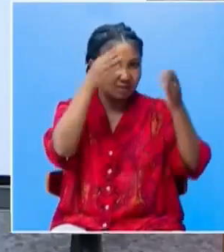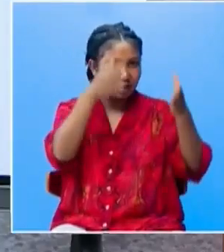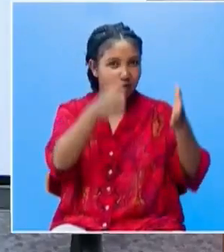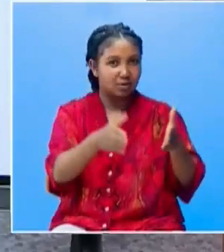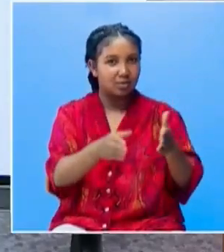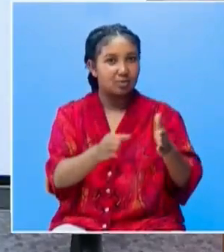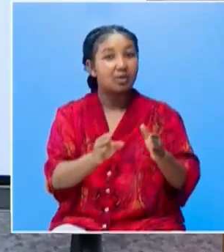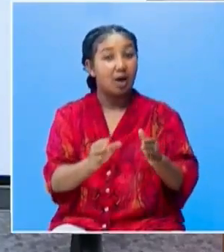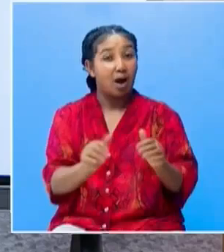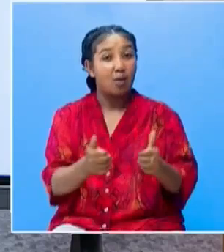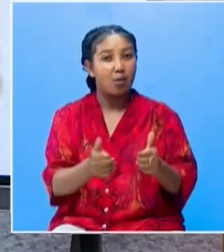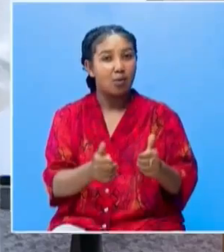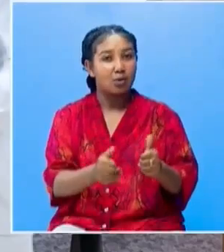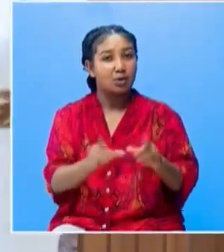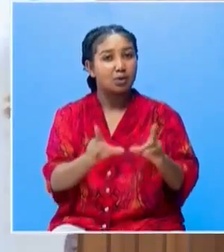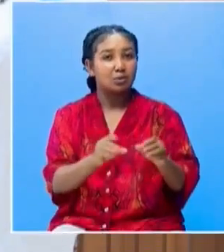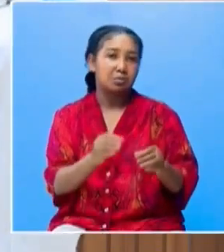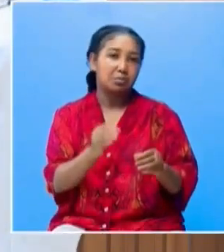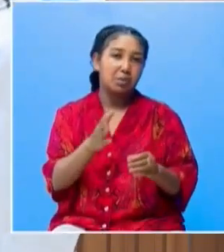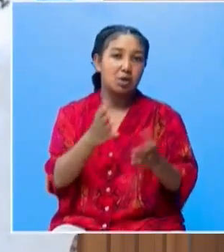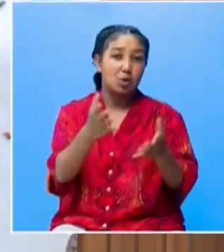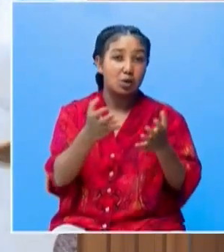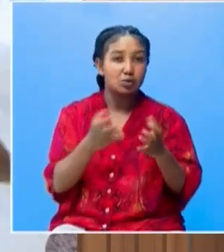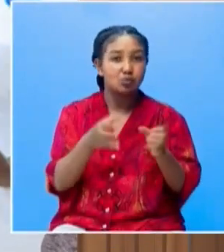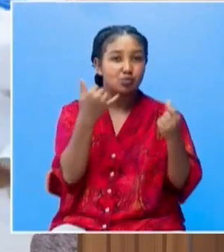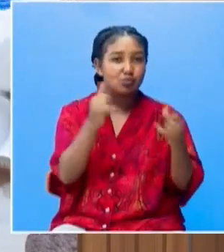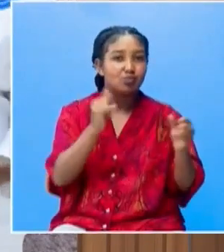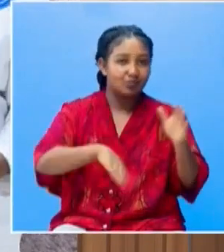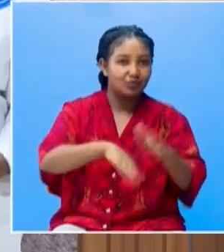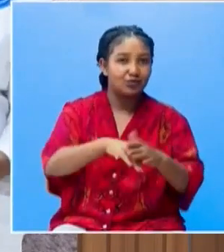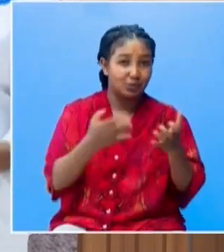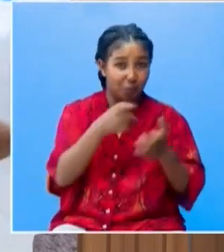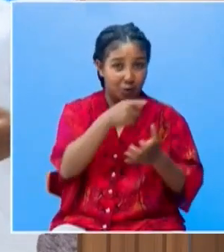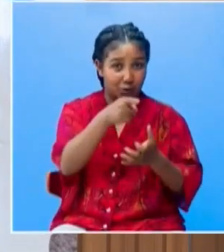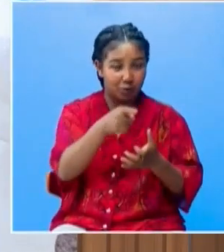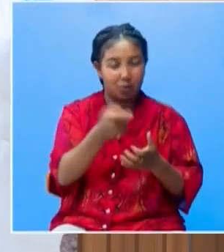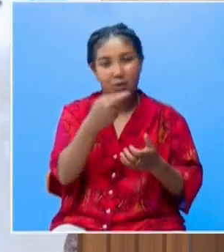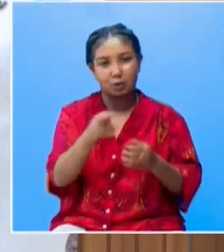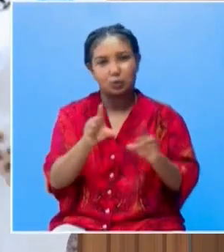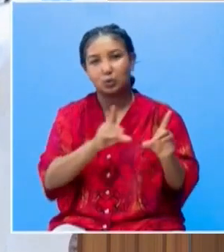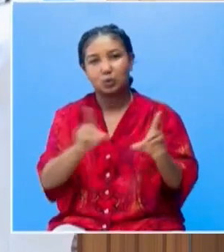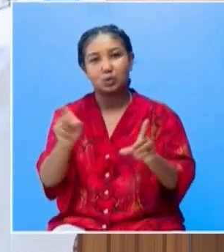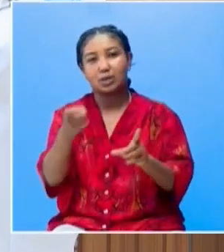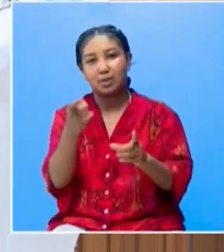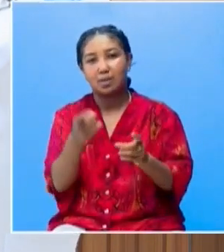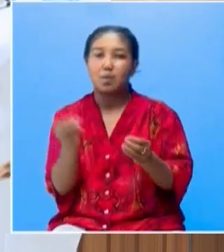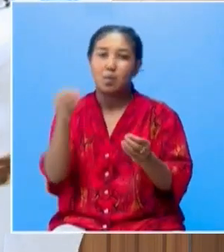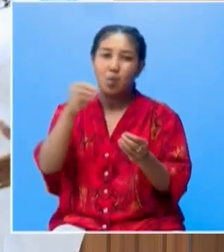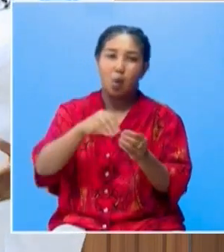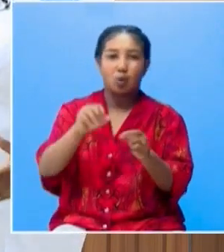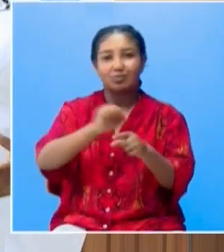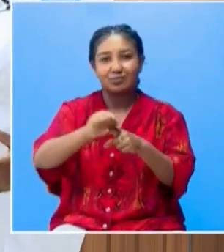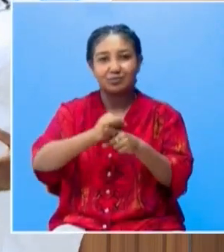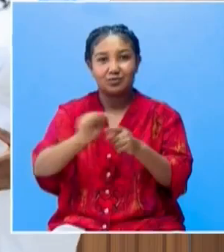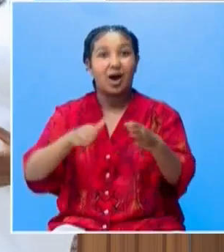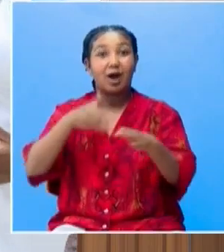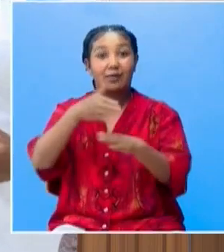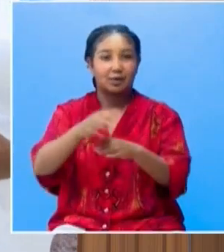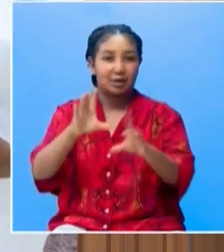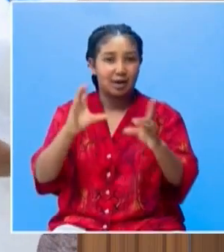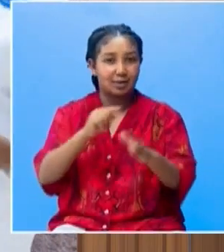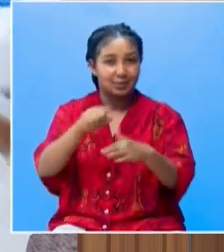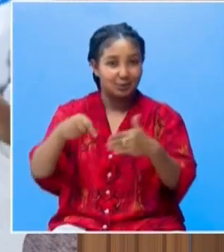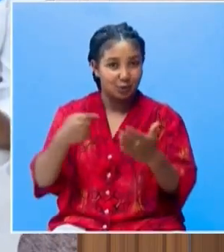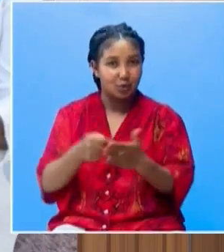How do you say them? Maybe you wanted to play football, yeah? Or to do some more exercises after class.